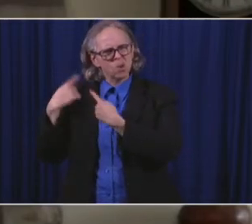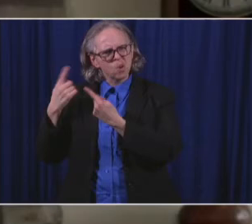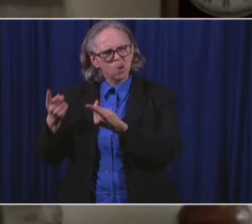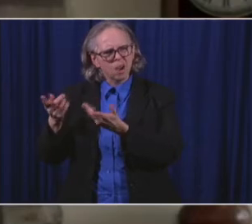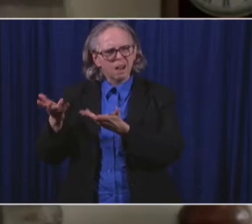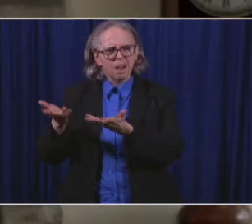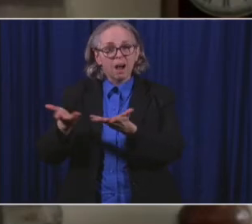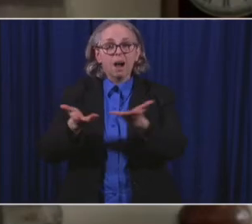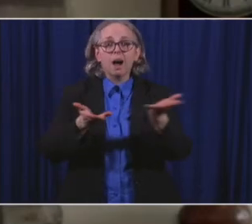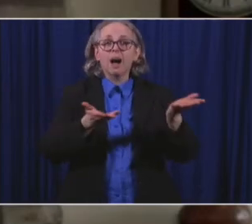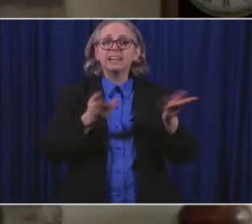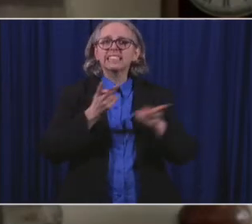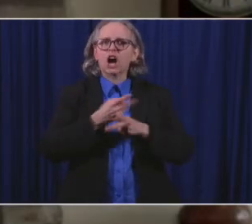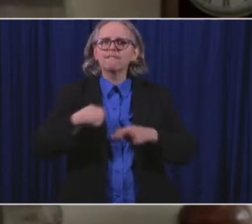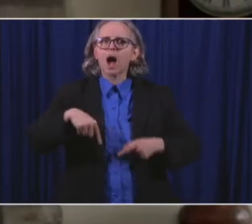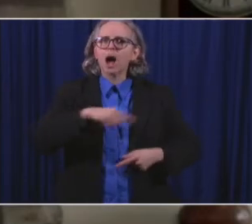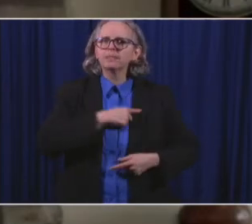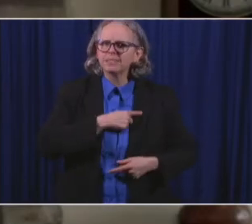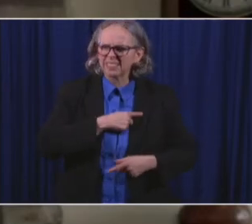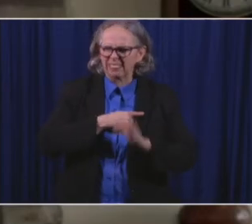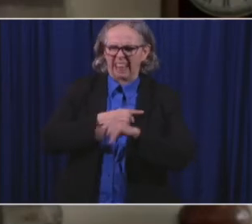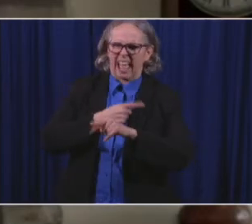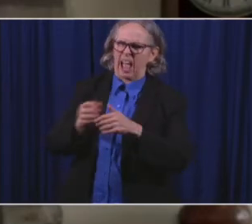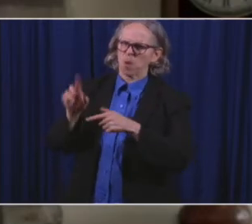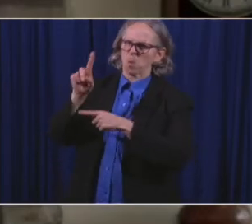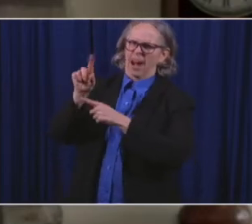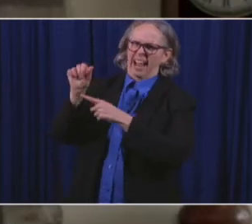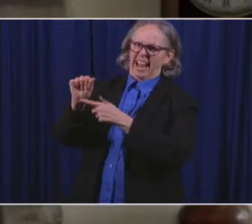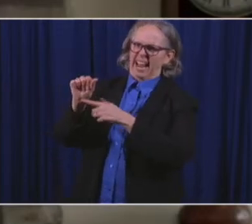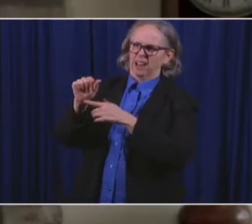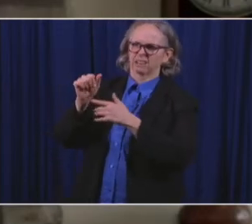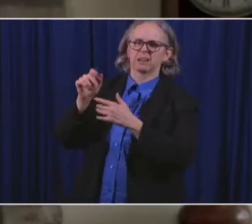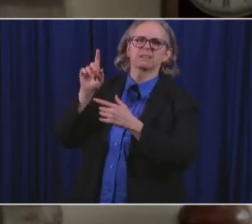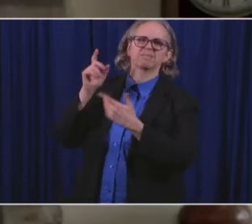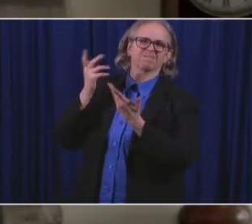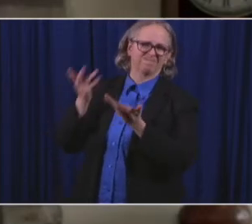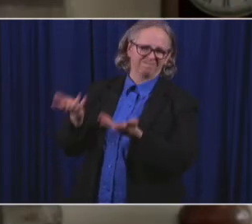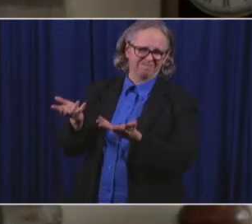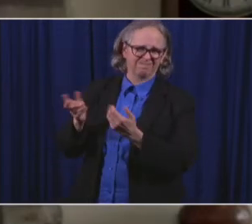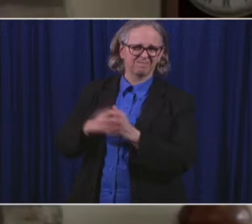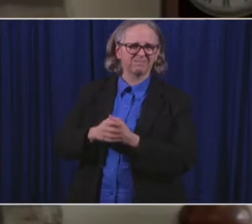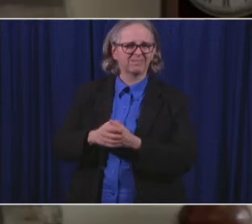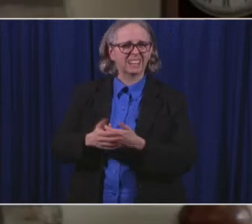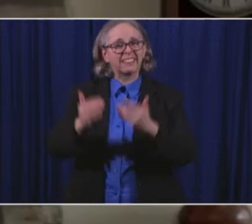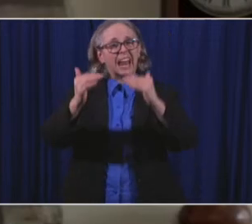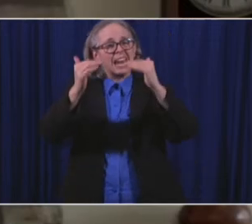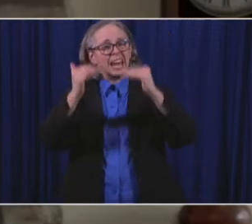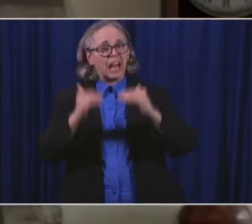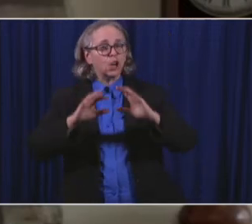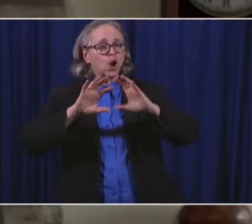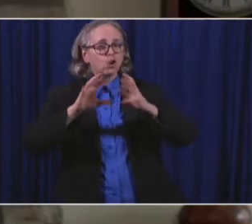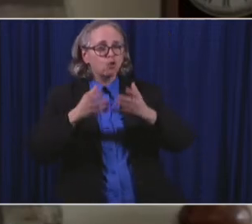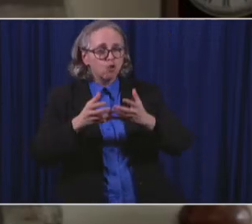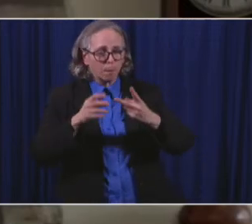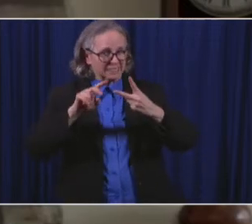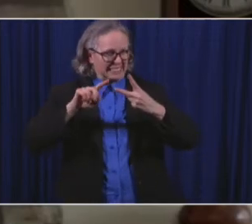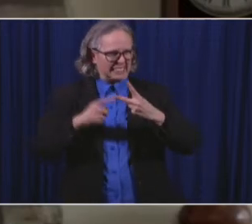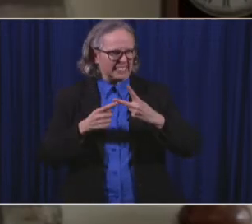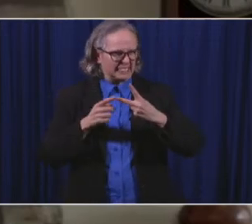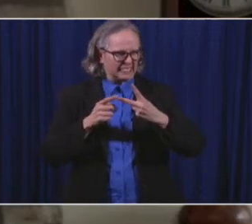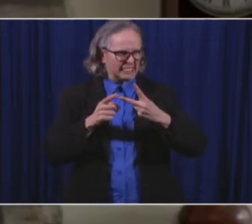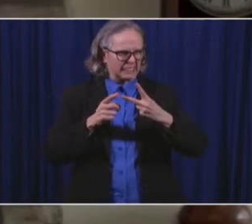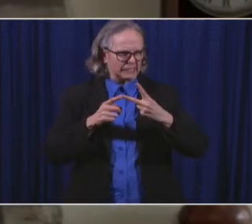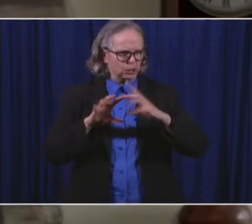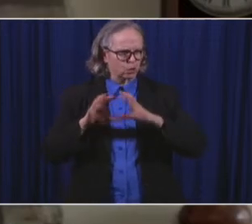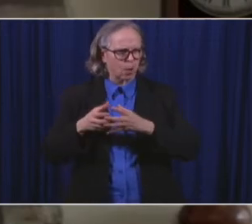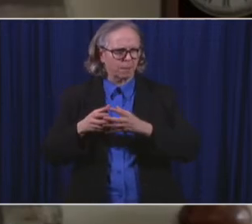who have COVID. When you get to the next group, the next group is where I think a lot more, it's going to be more difficult.